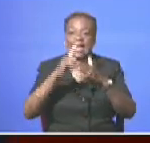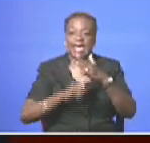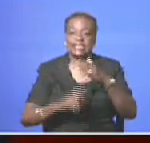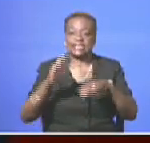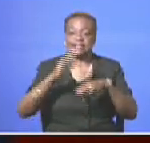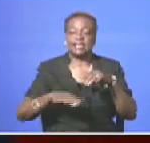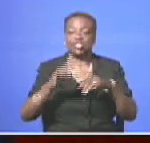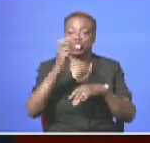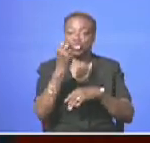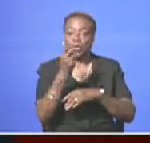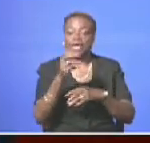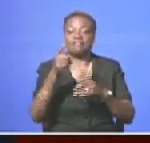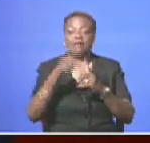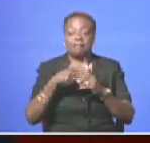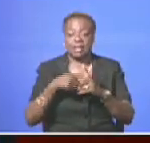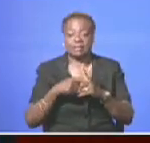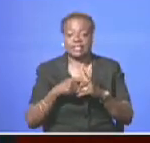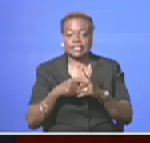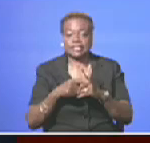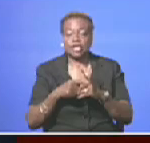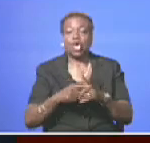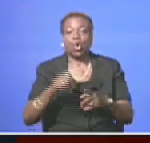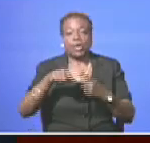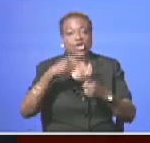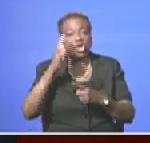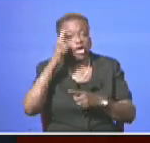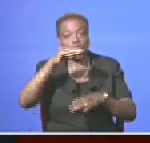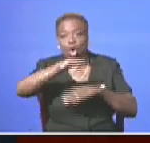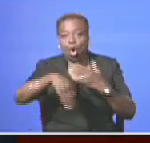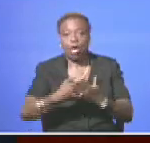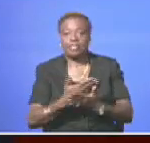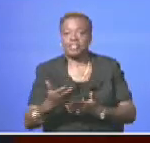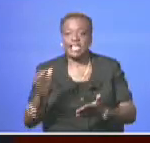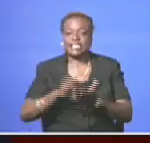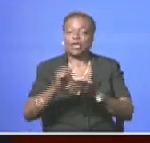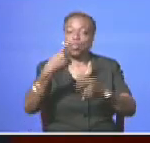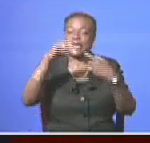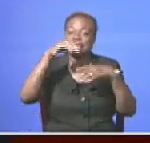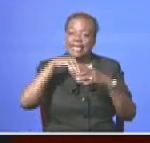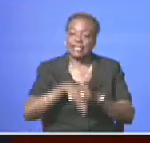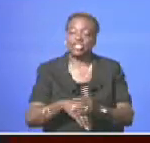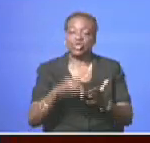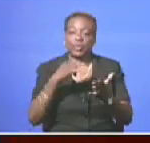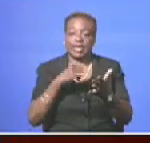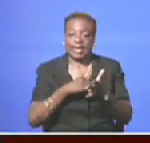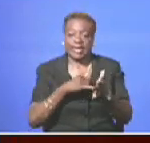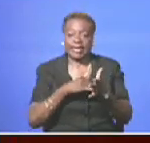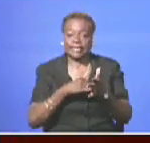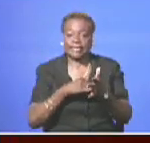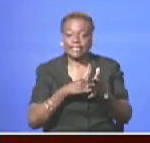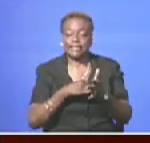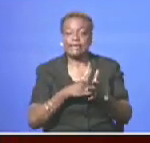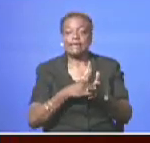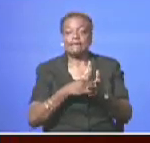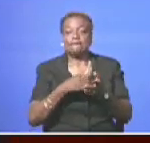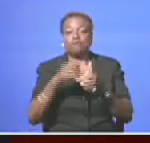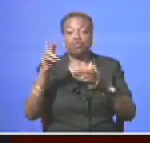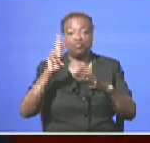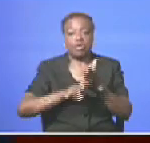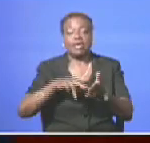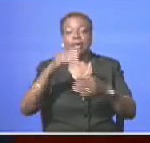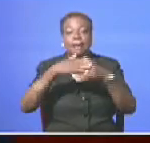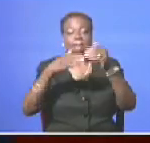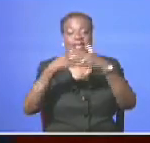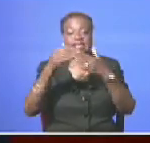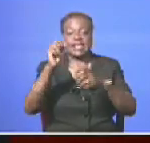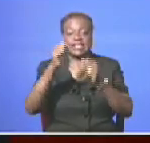this, that's refurbishing Station A, that's making sure that Station A could accommodate 7 engines rather than the 4 engines that it had before. That's